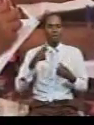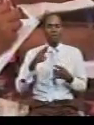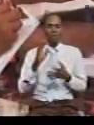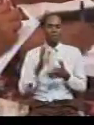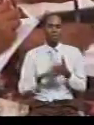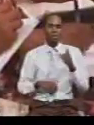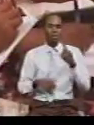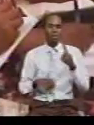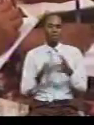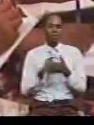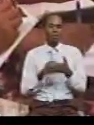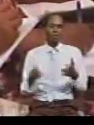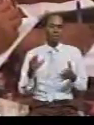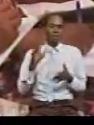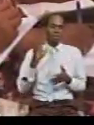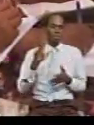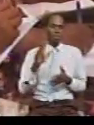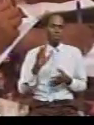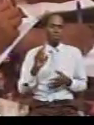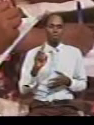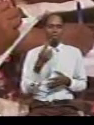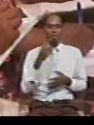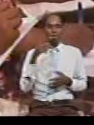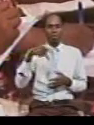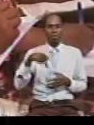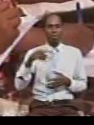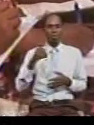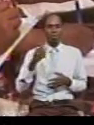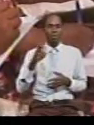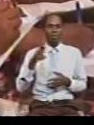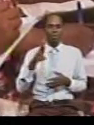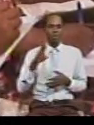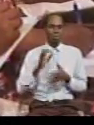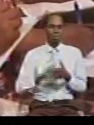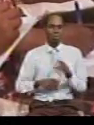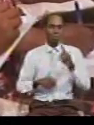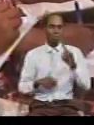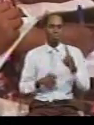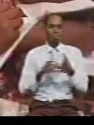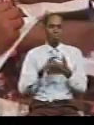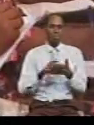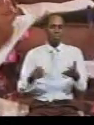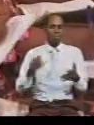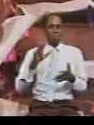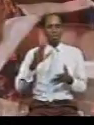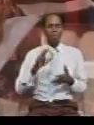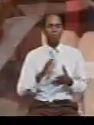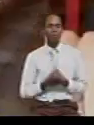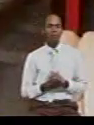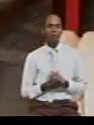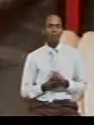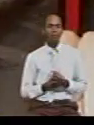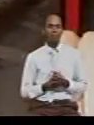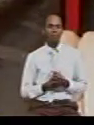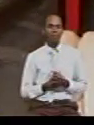1, verse 3. 1 Peter chapter 1, verse 3.